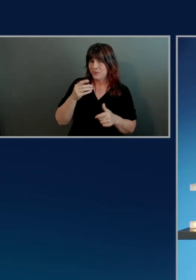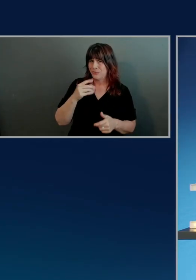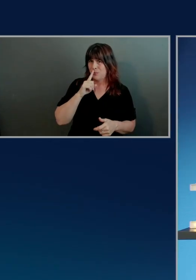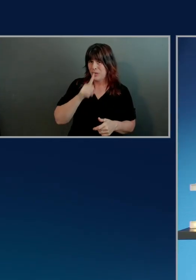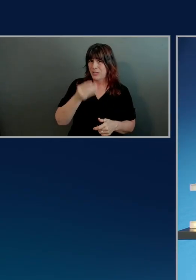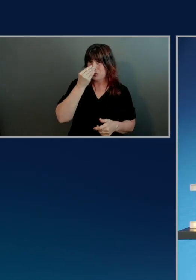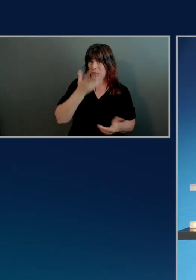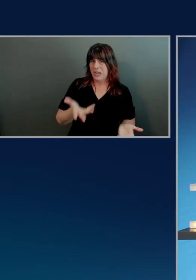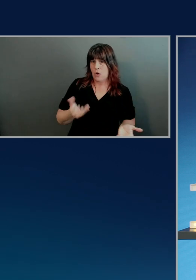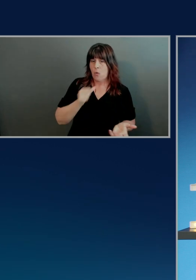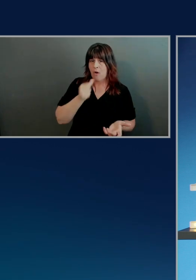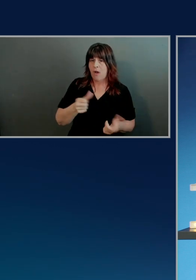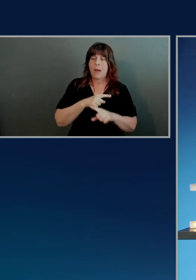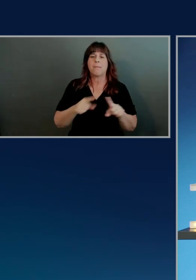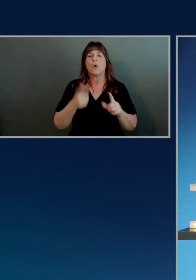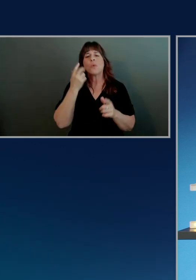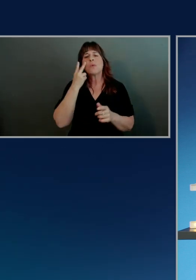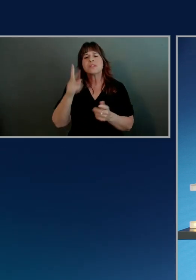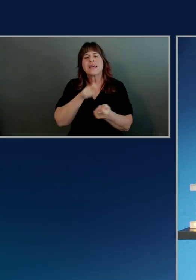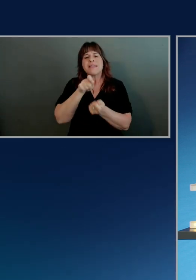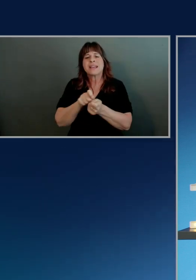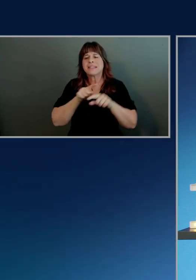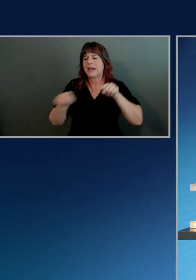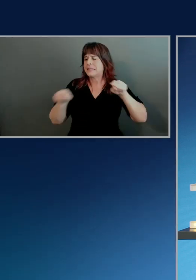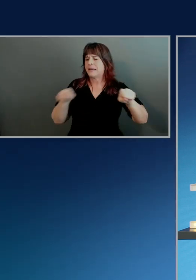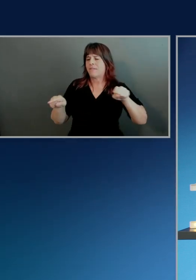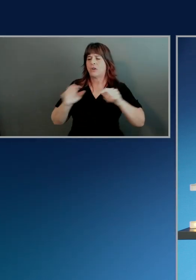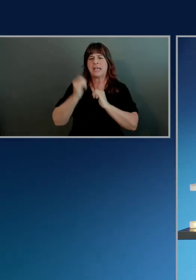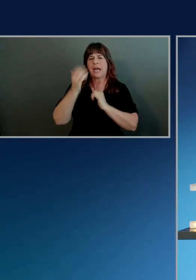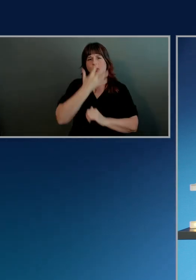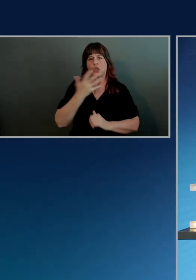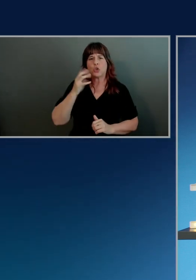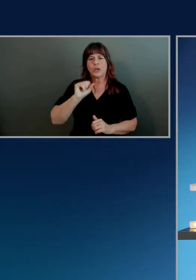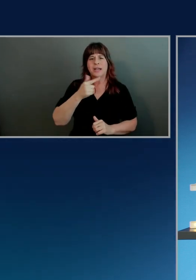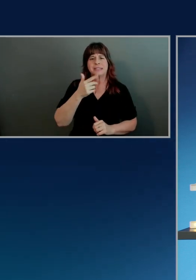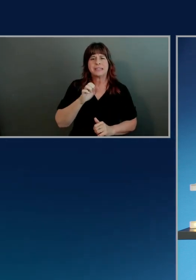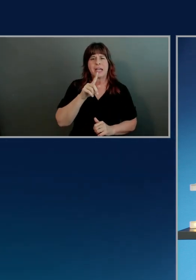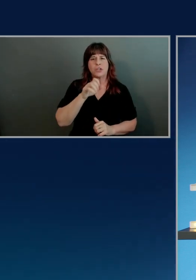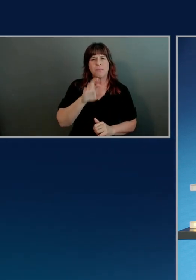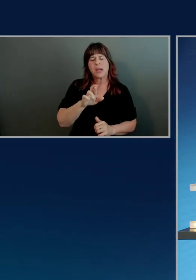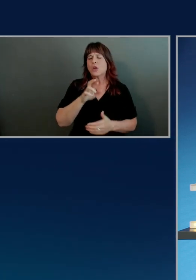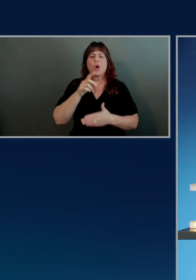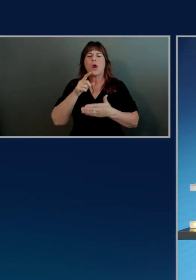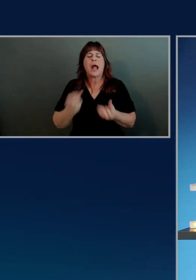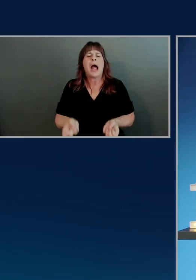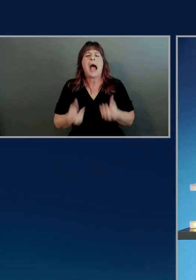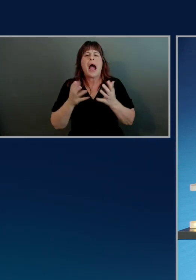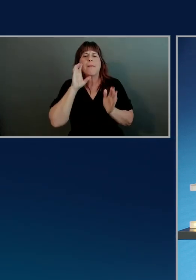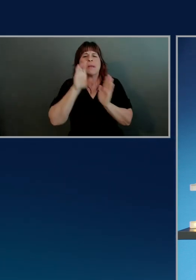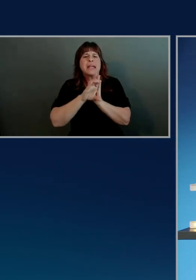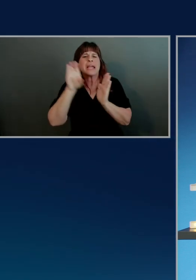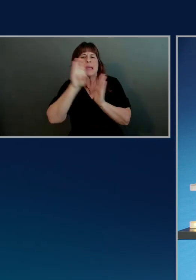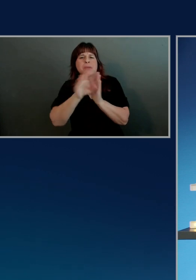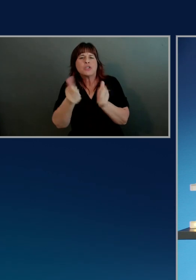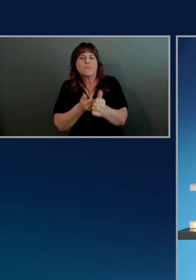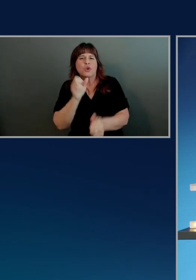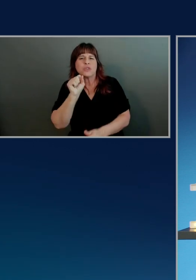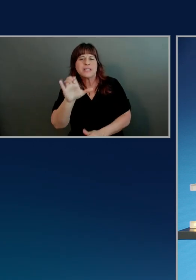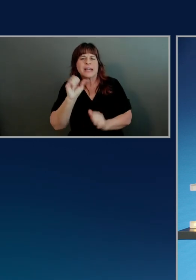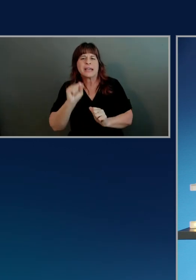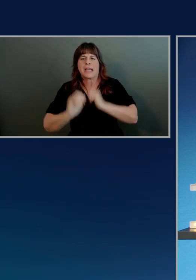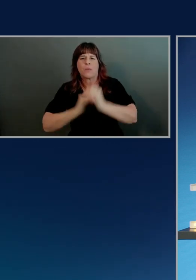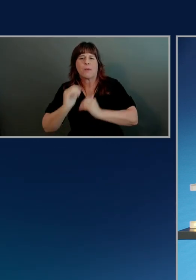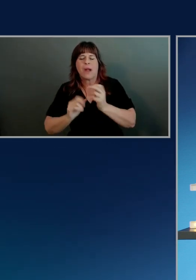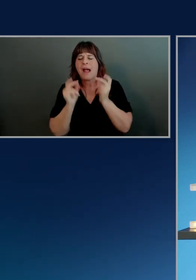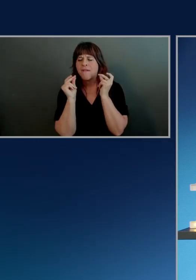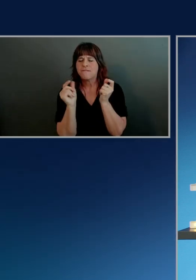we're going to actually see the exact differences in how does this look on SageMaker, and what is how many images per second can we process, how fast it is